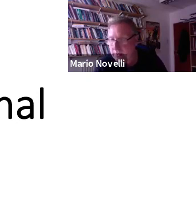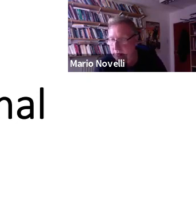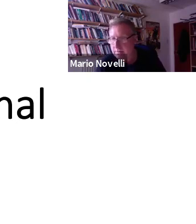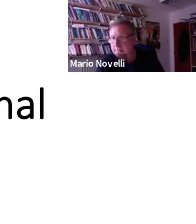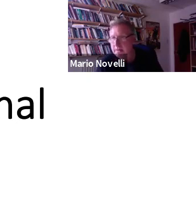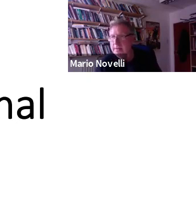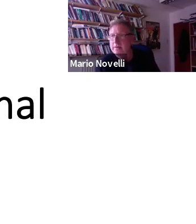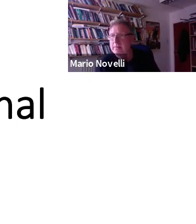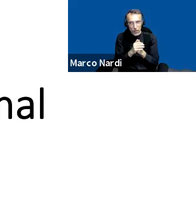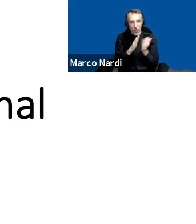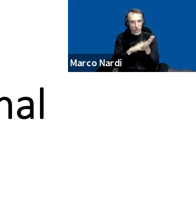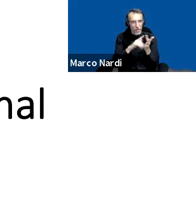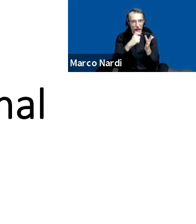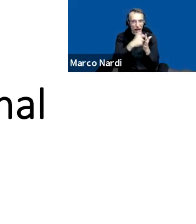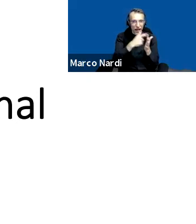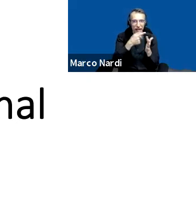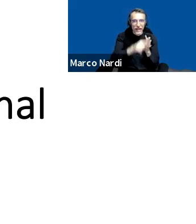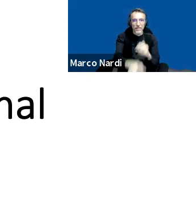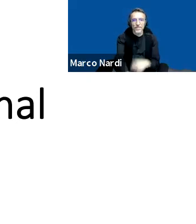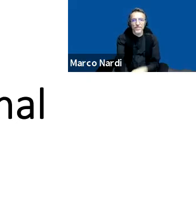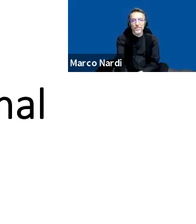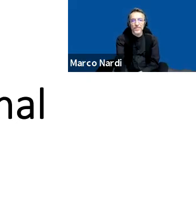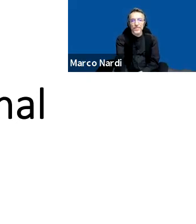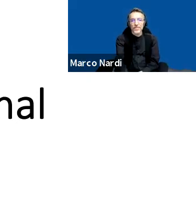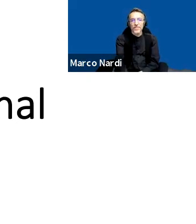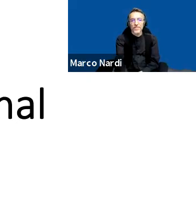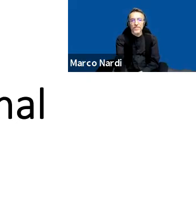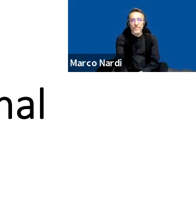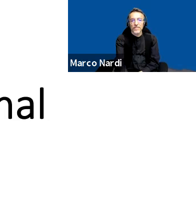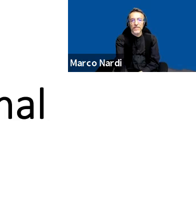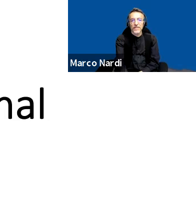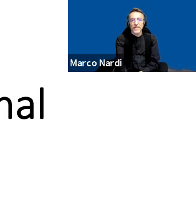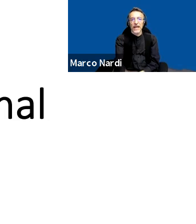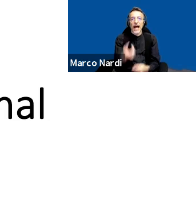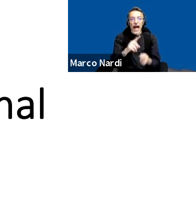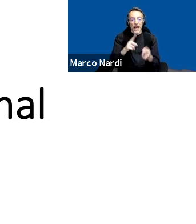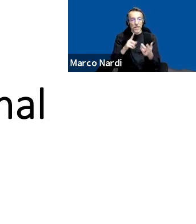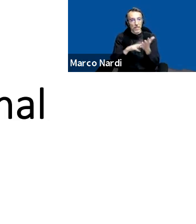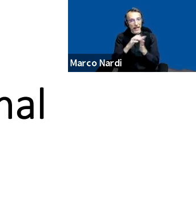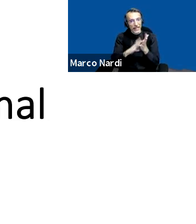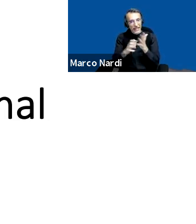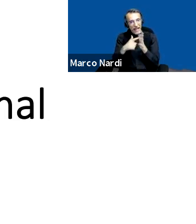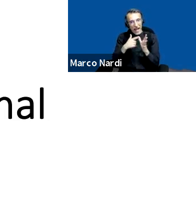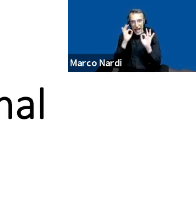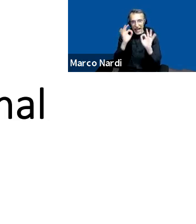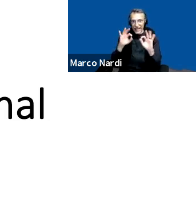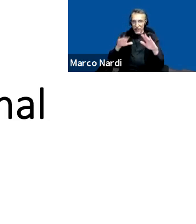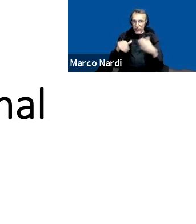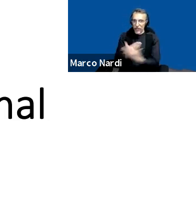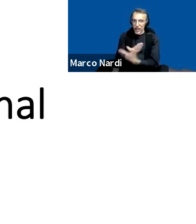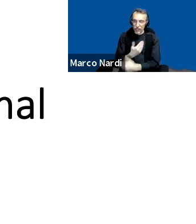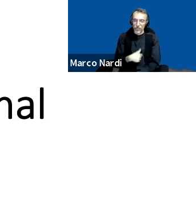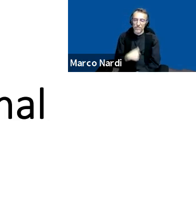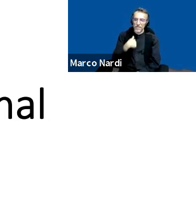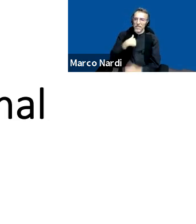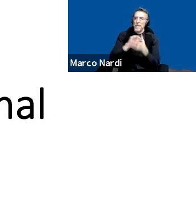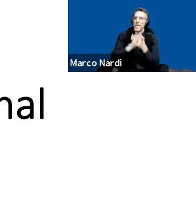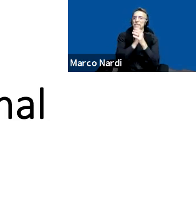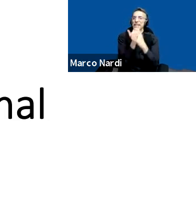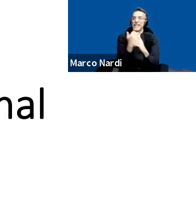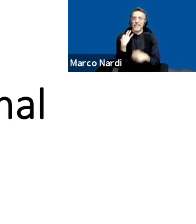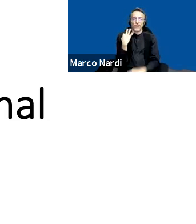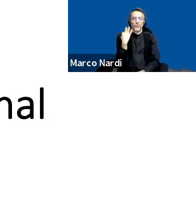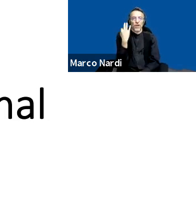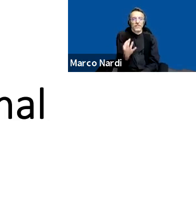lot, Mike, Melissa, for excellent introductions. I'm pleased to represent